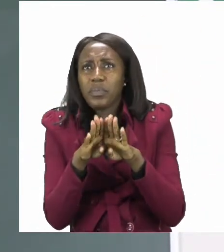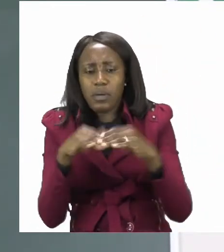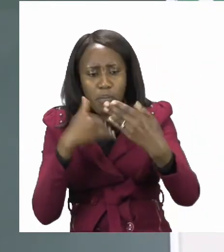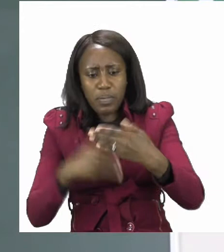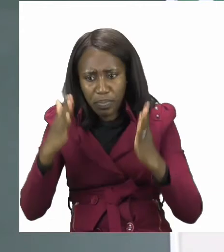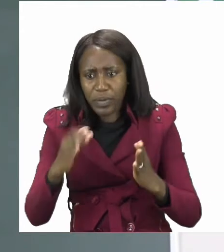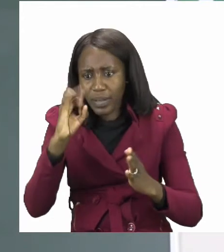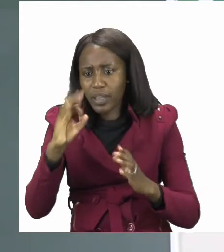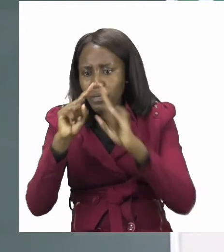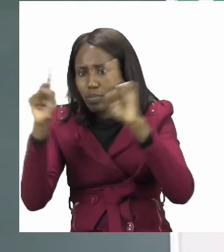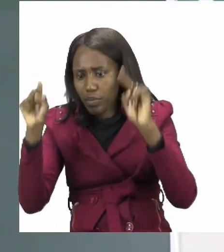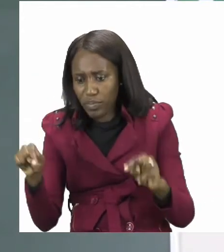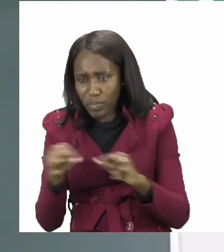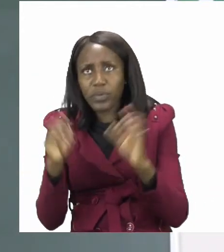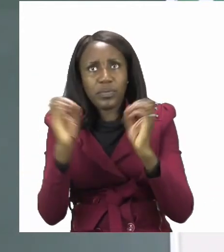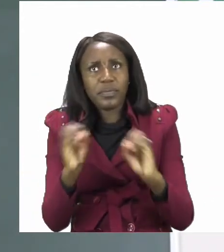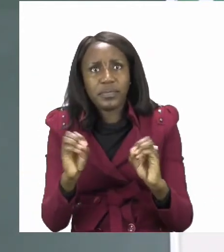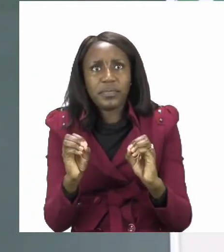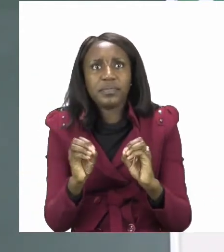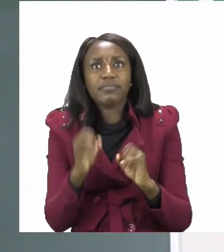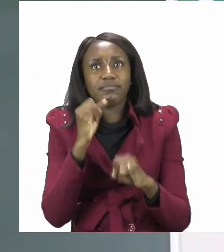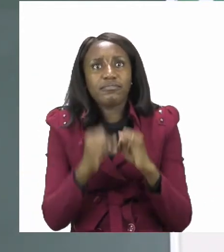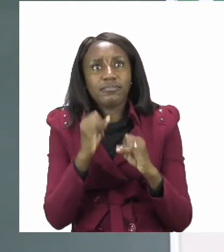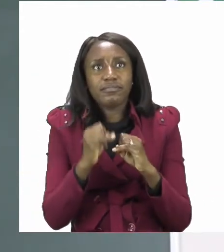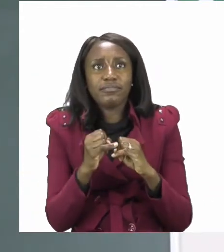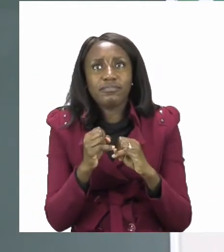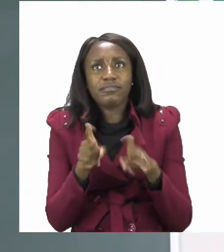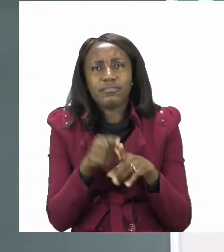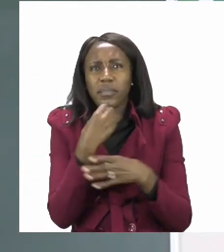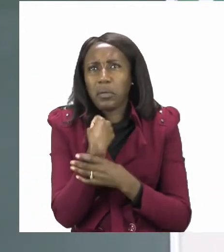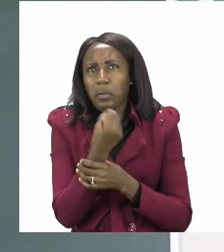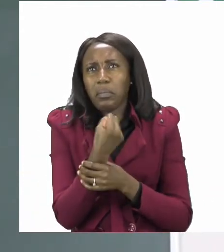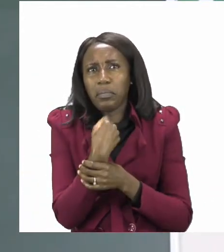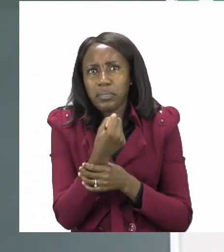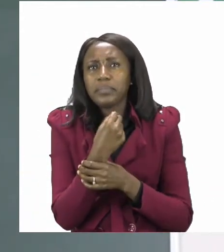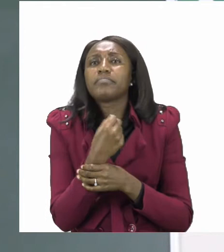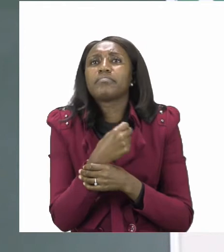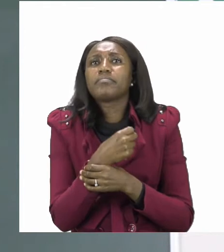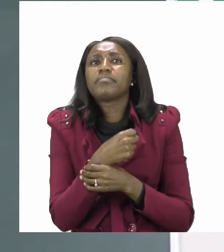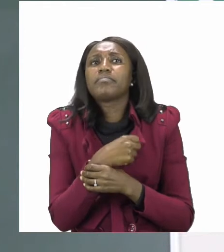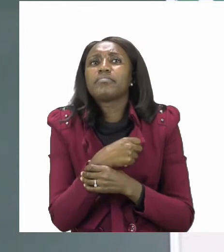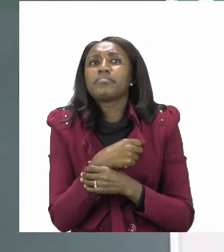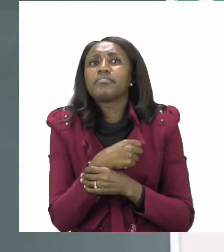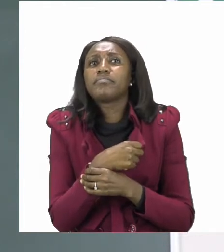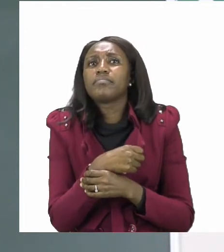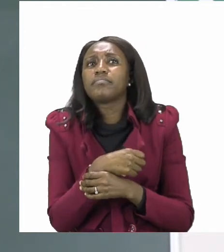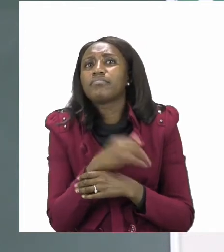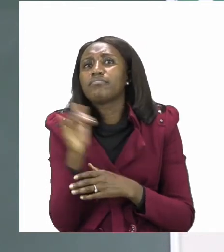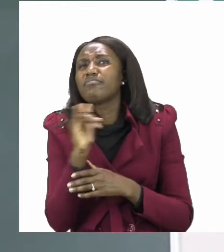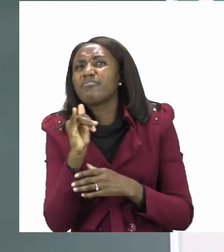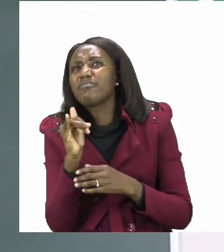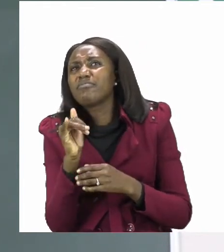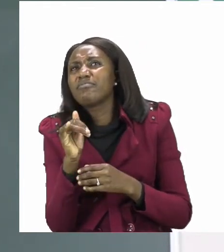their partners. Let's now do the last one together. We have a sphere. Now a